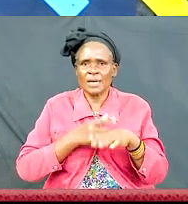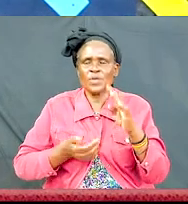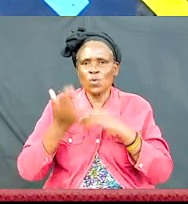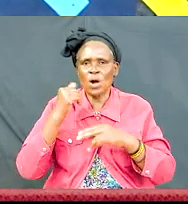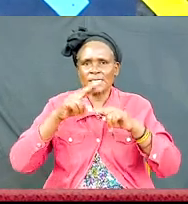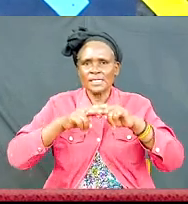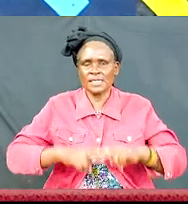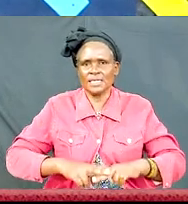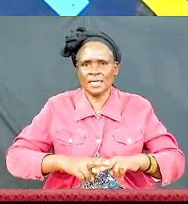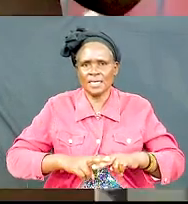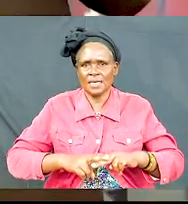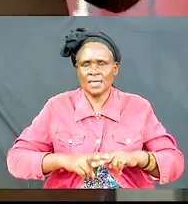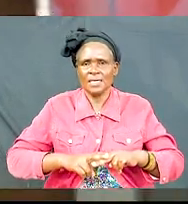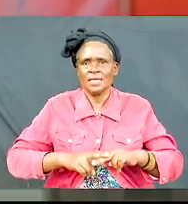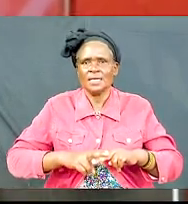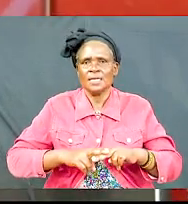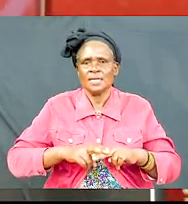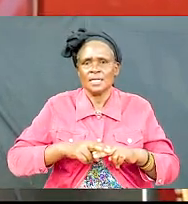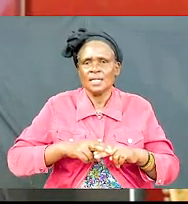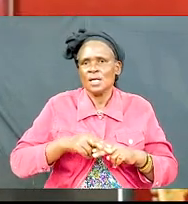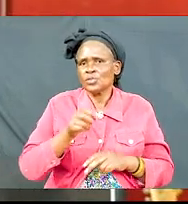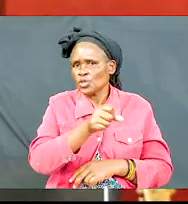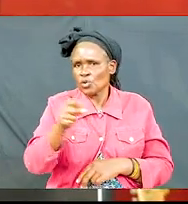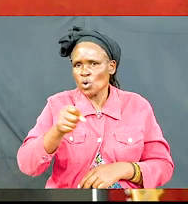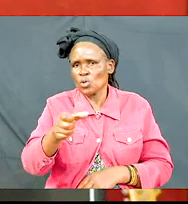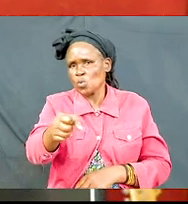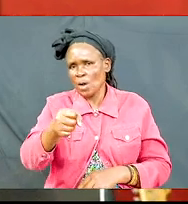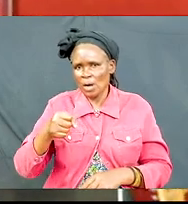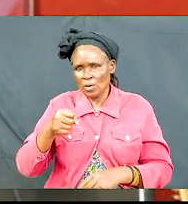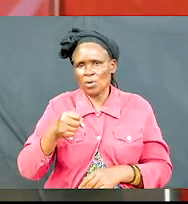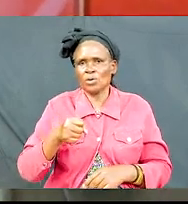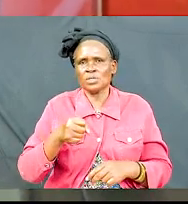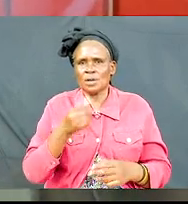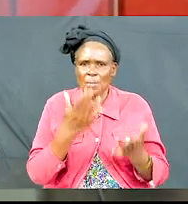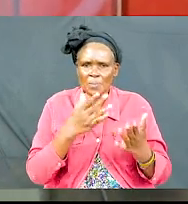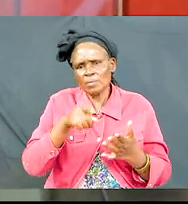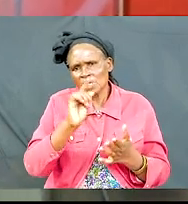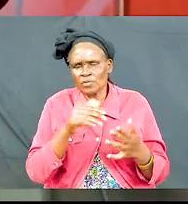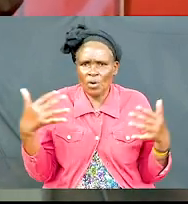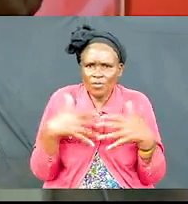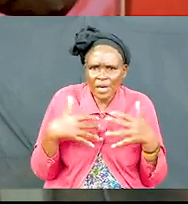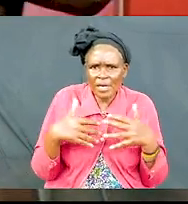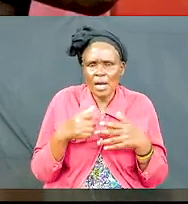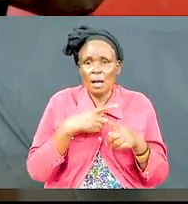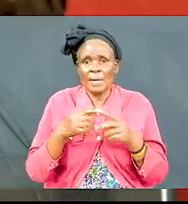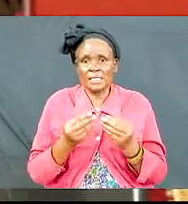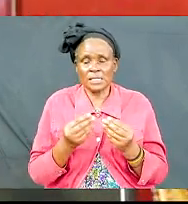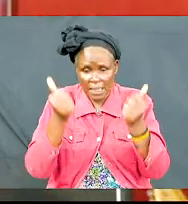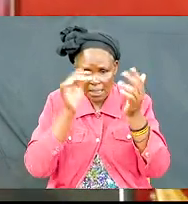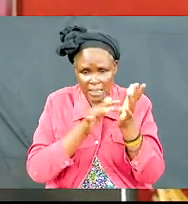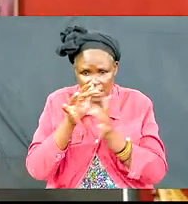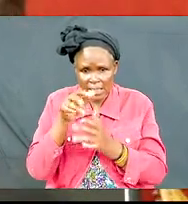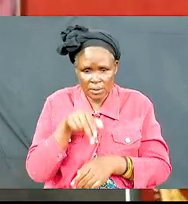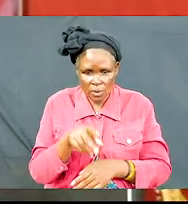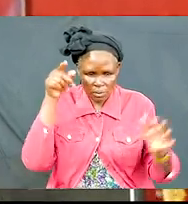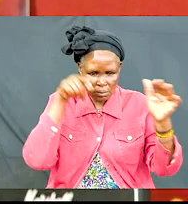seated, the doors were closed because maybe they were fearing. Suddenly Jesus just walks in